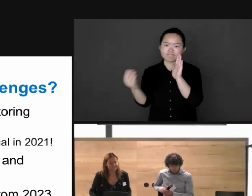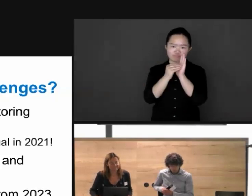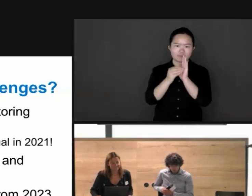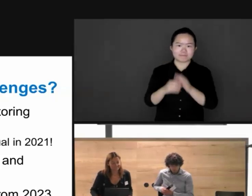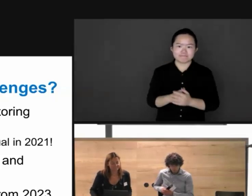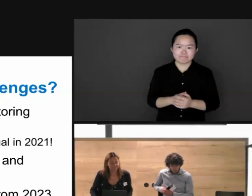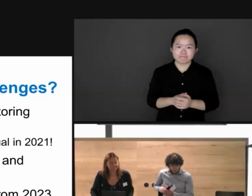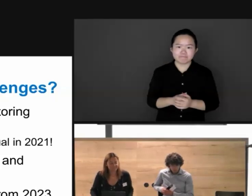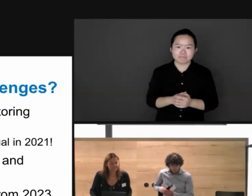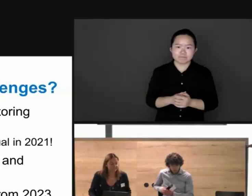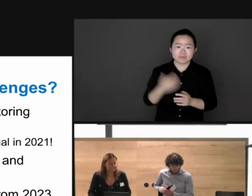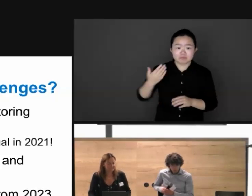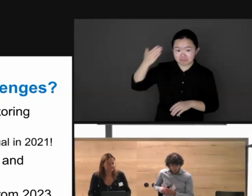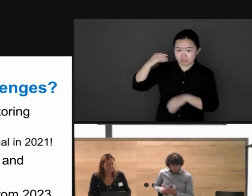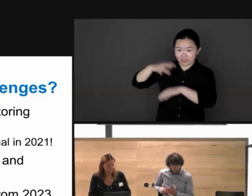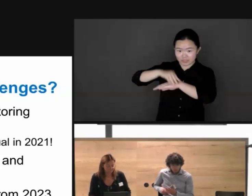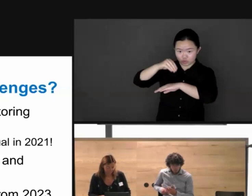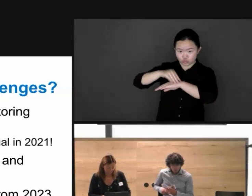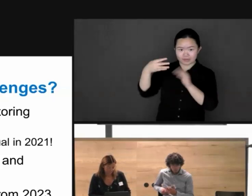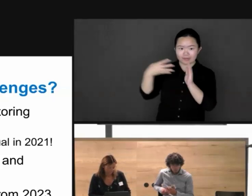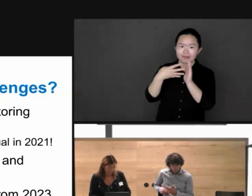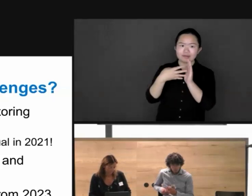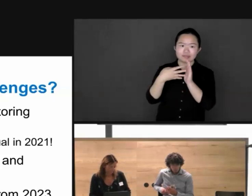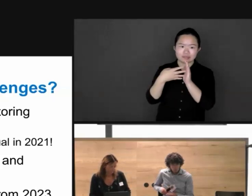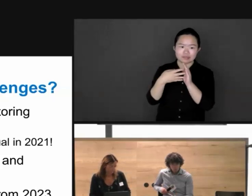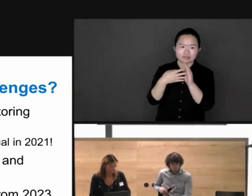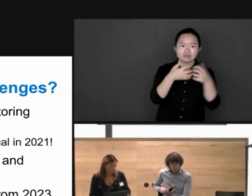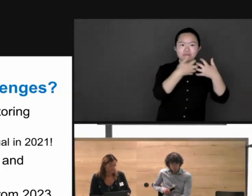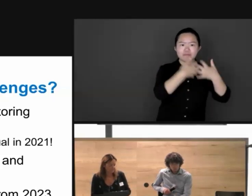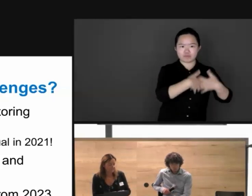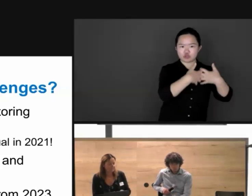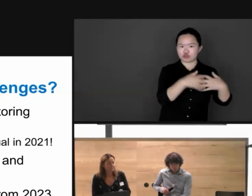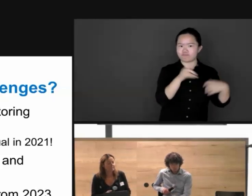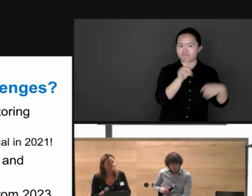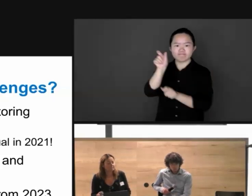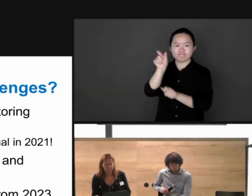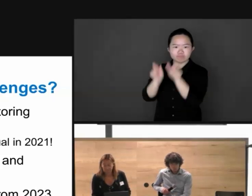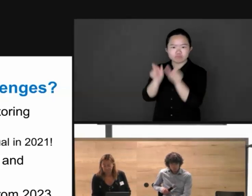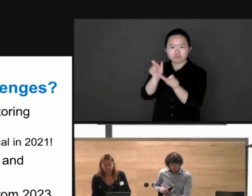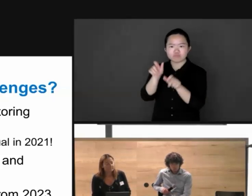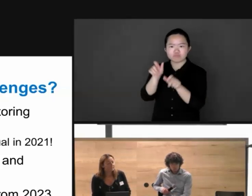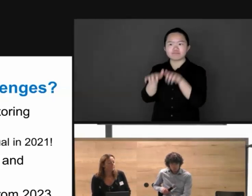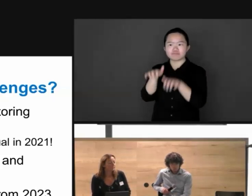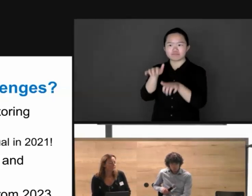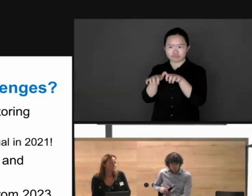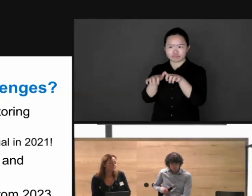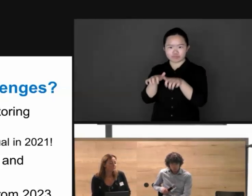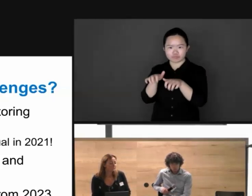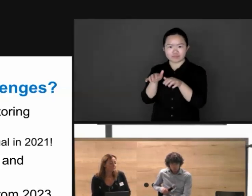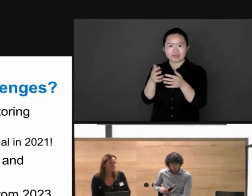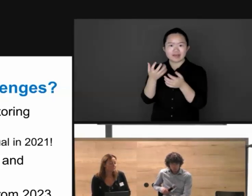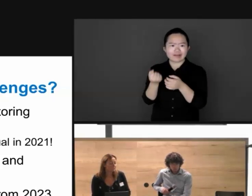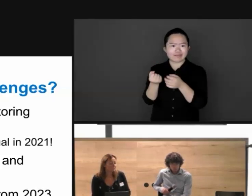it. The second thing is the implementation of the methodology on a daily basis